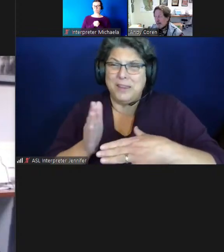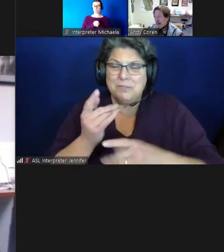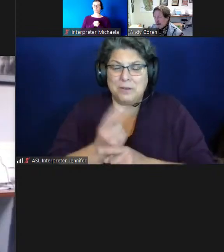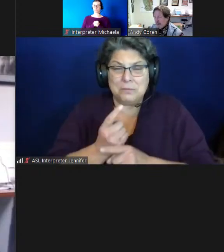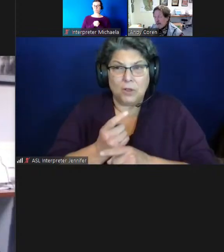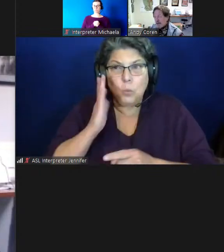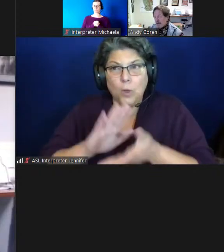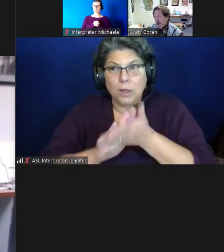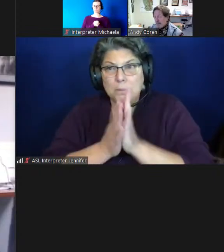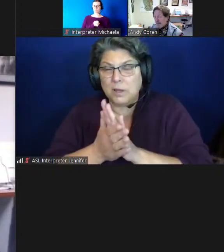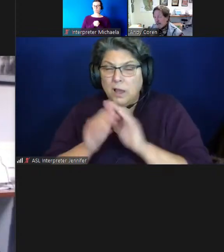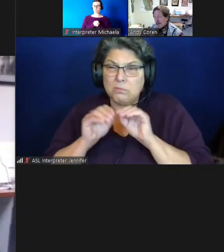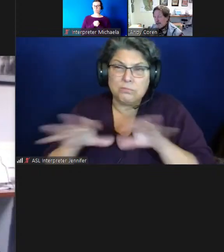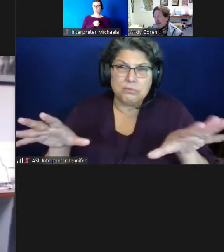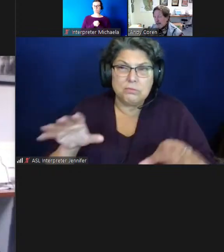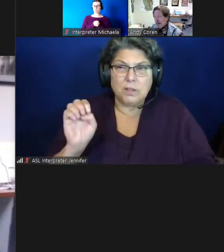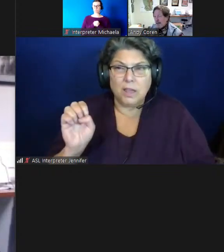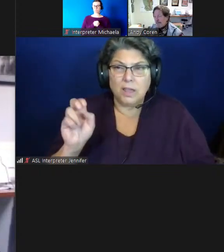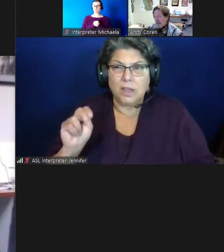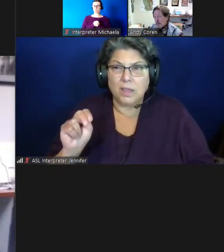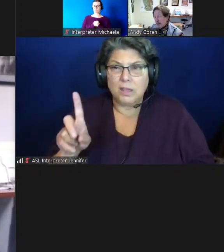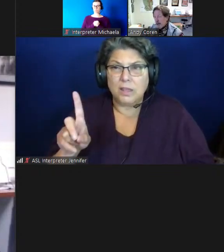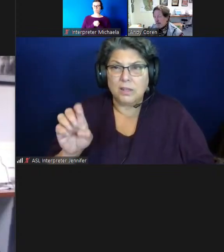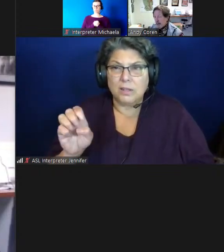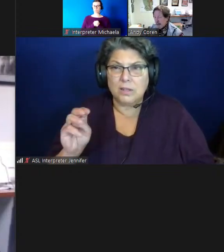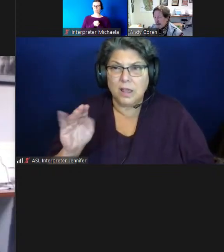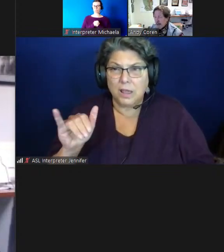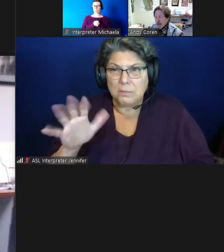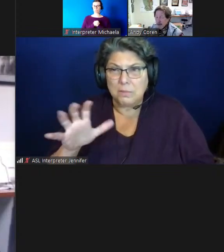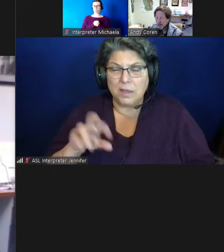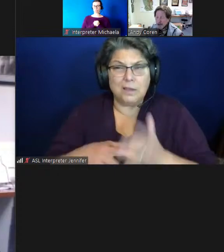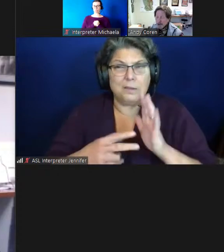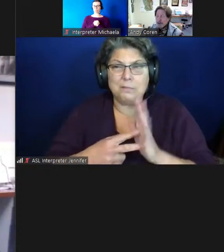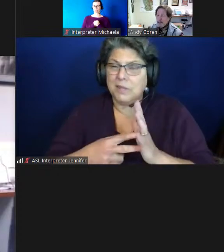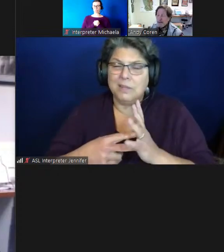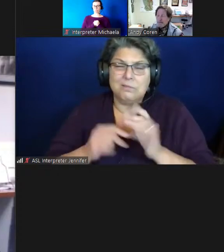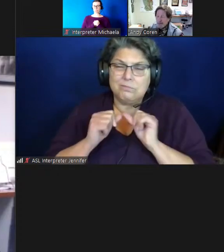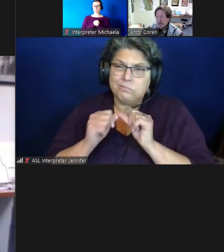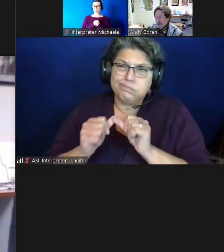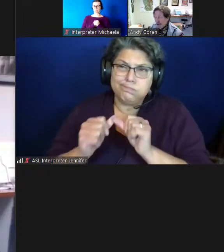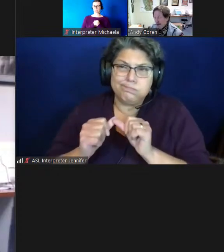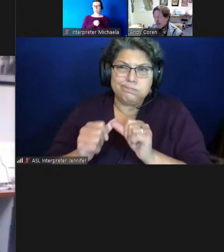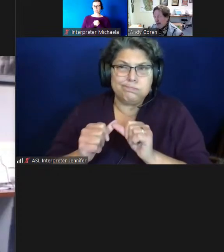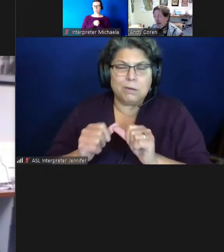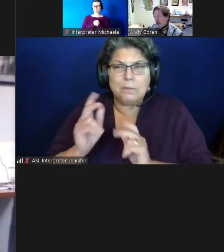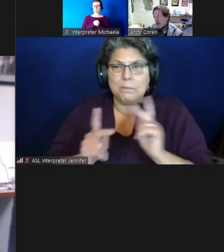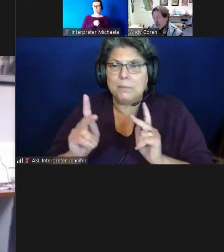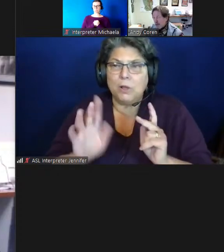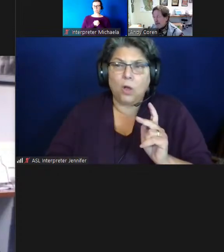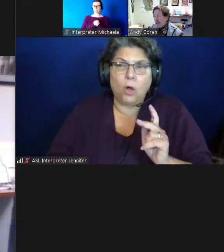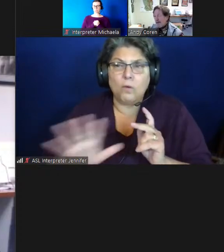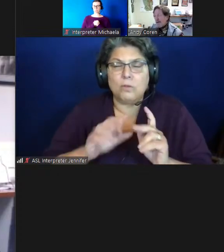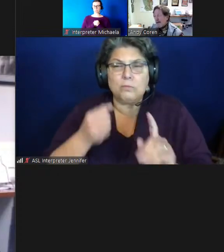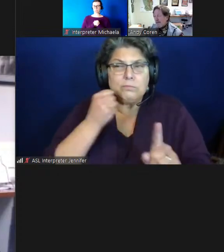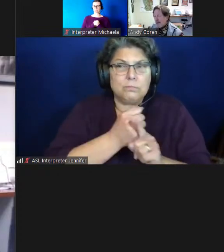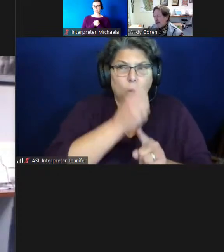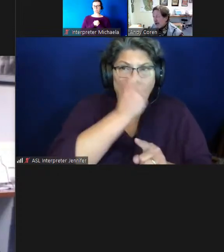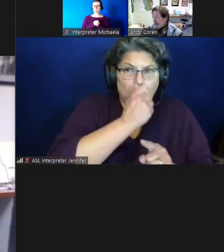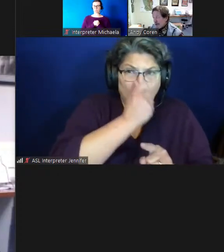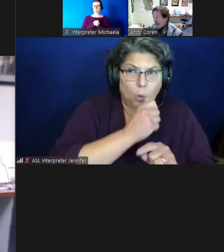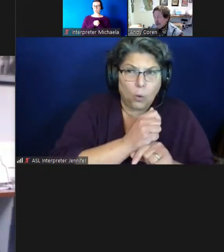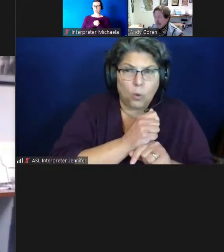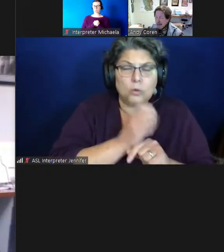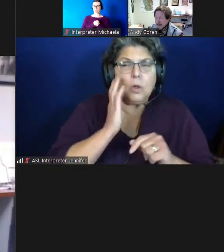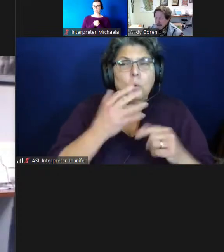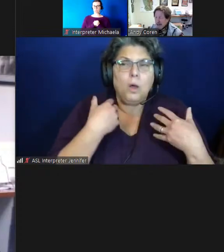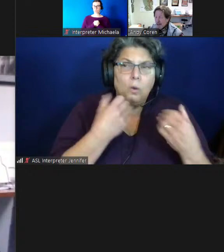become endemic? There's a lot of predictions that it will become endemic. In other words, People here and there will have a cold and they'll get